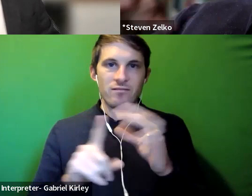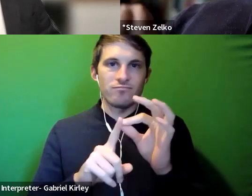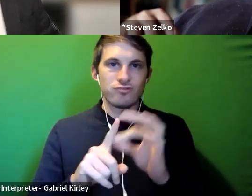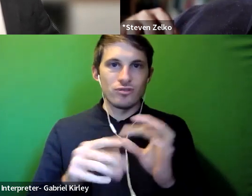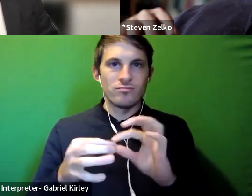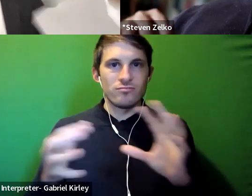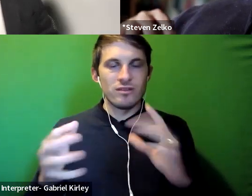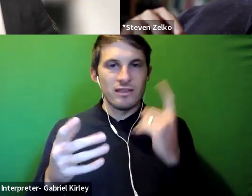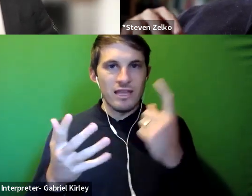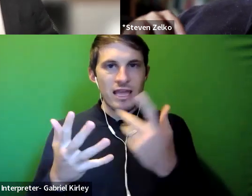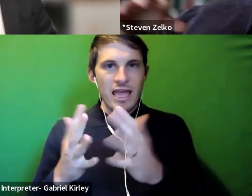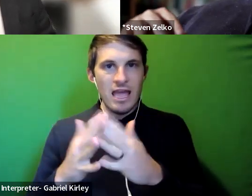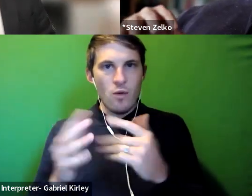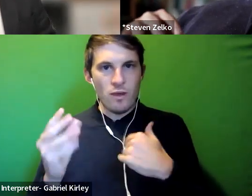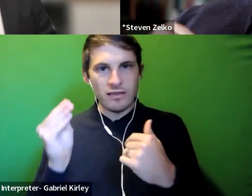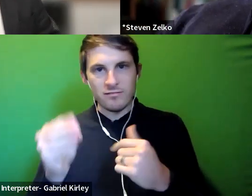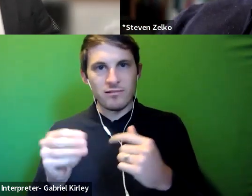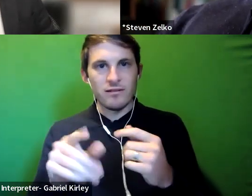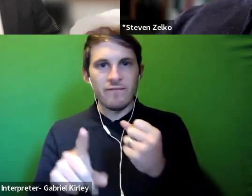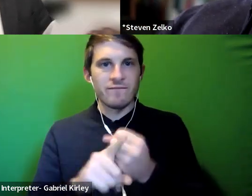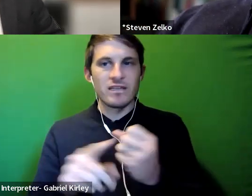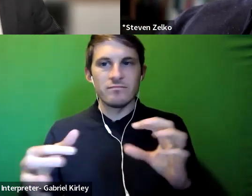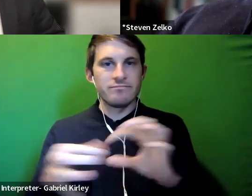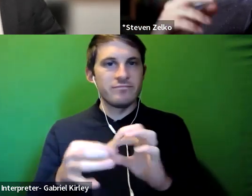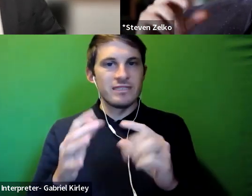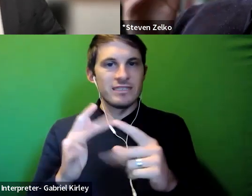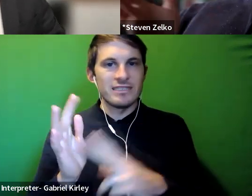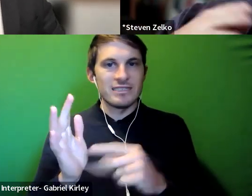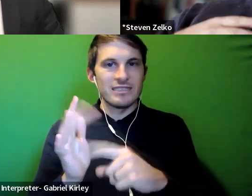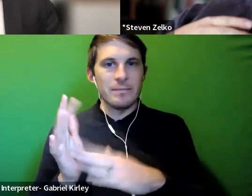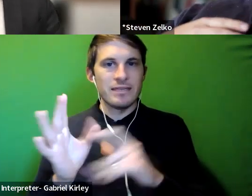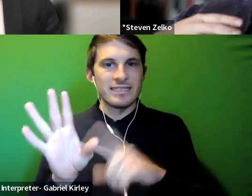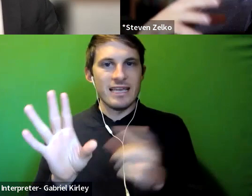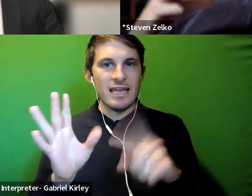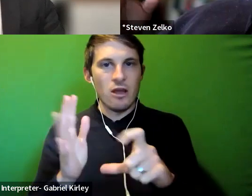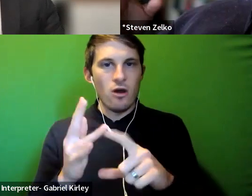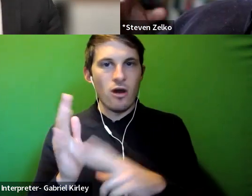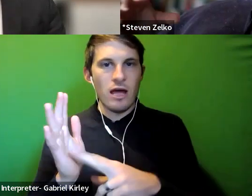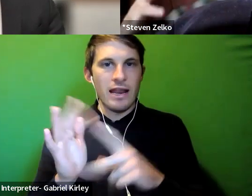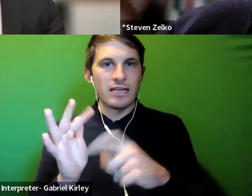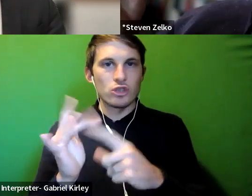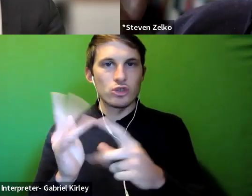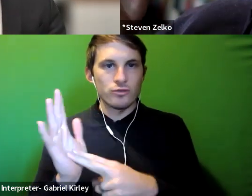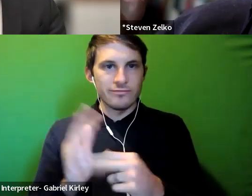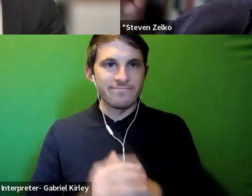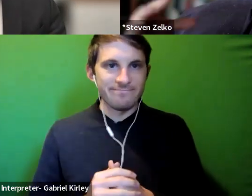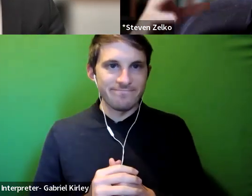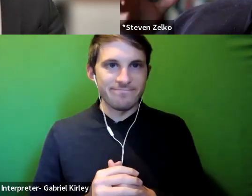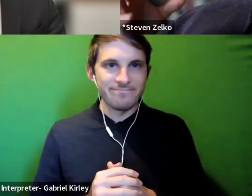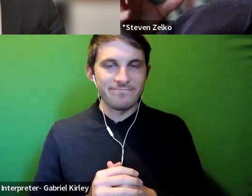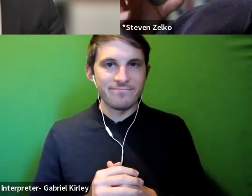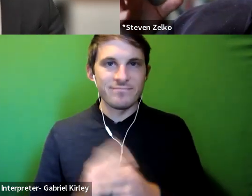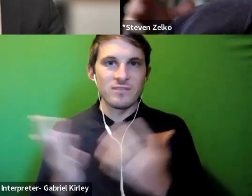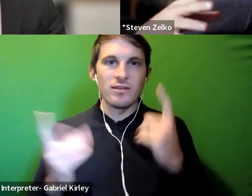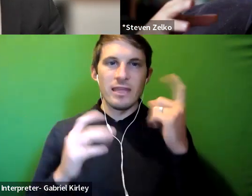put in the way of intimacy and the connection? And that to me, like going back to the original question, which is, you know, where are they